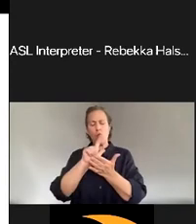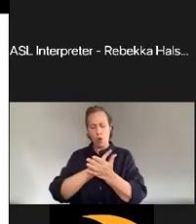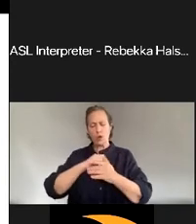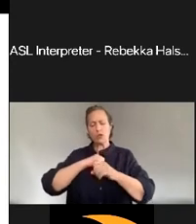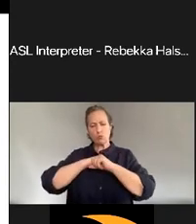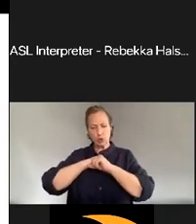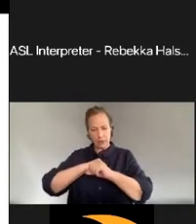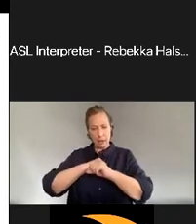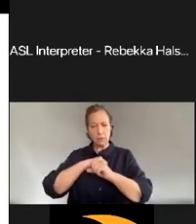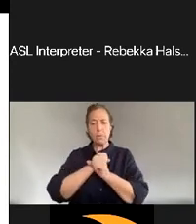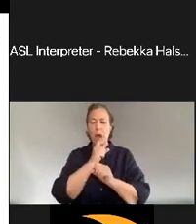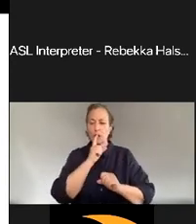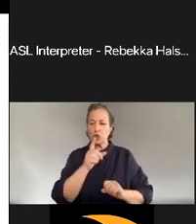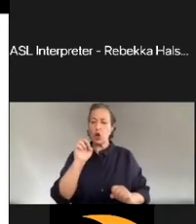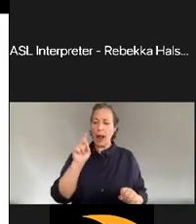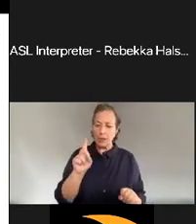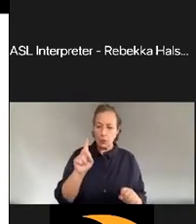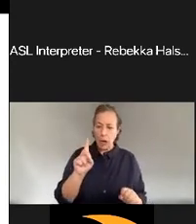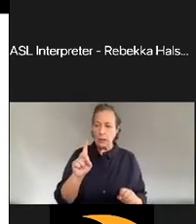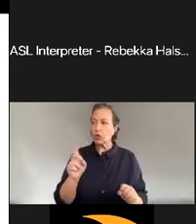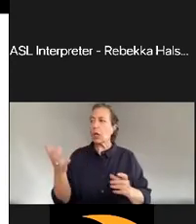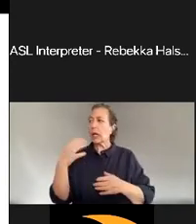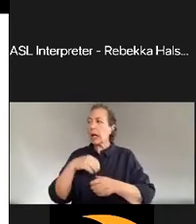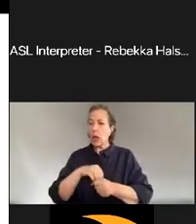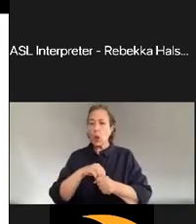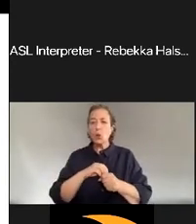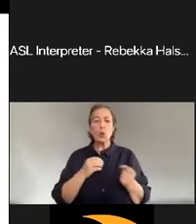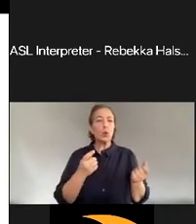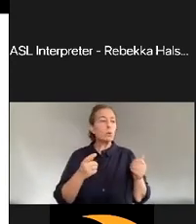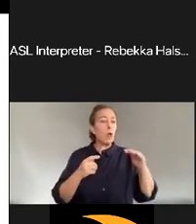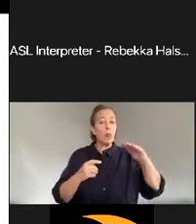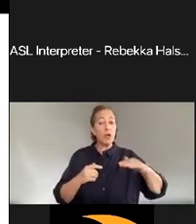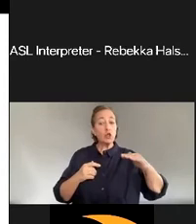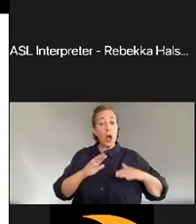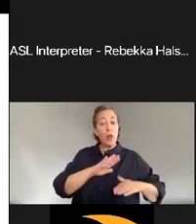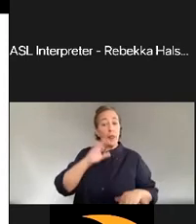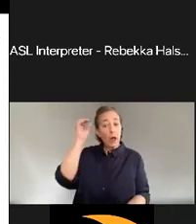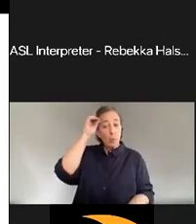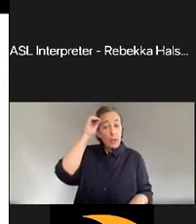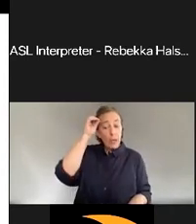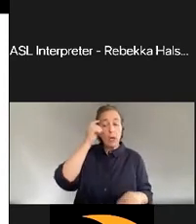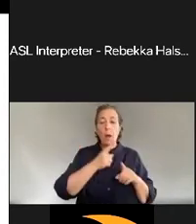the education process includes input from the child if it's appropriate and or